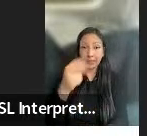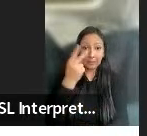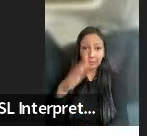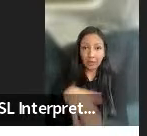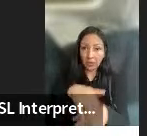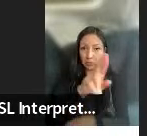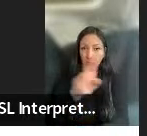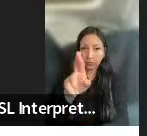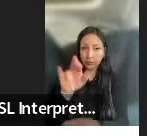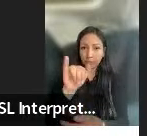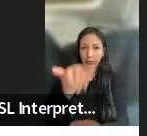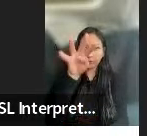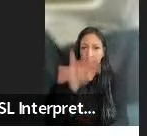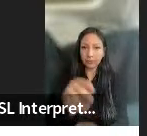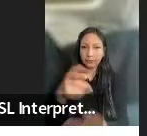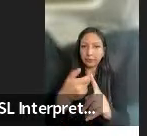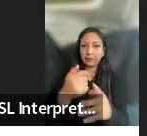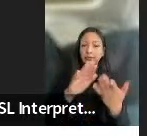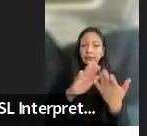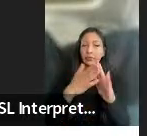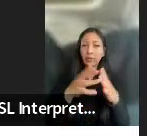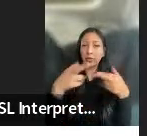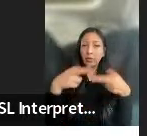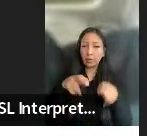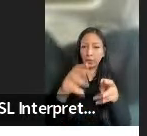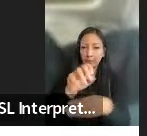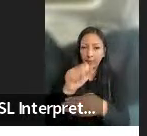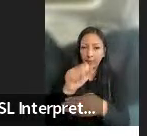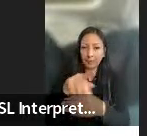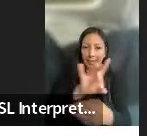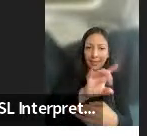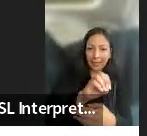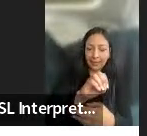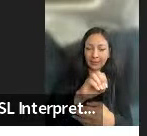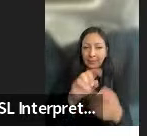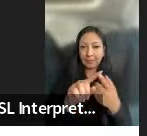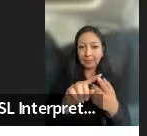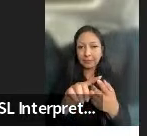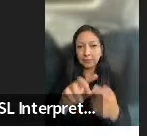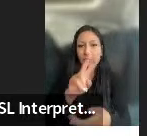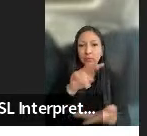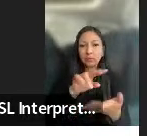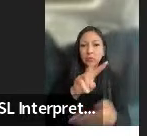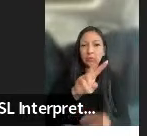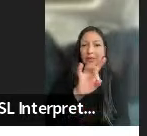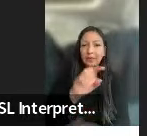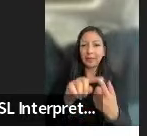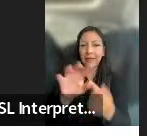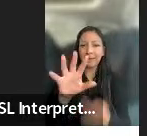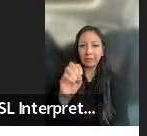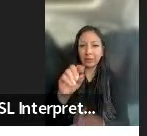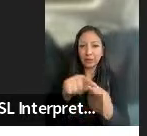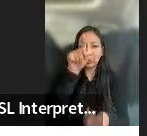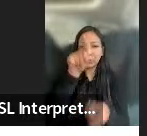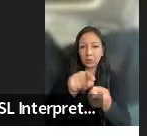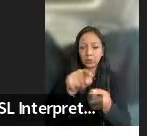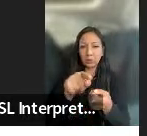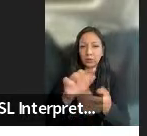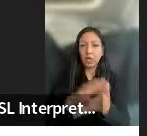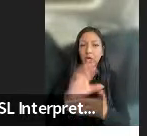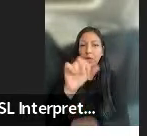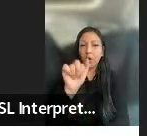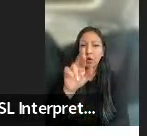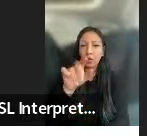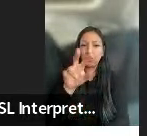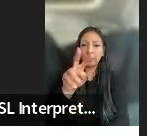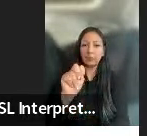this chart from the city's roadmap to 80 by 50, our goal to reduce carbon emissions as a city. A reduction